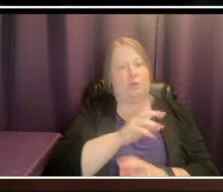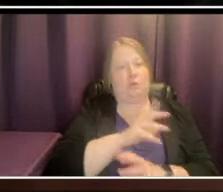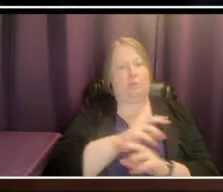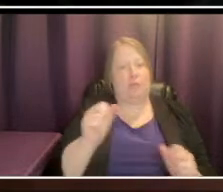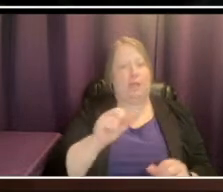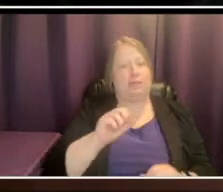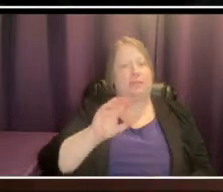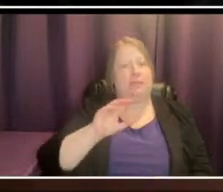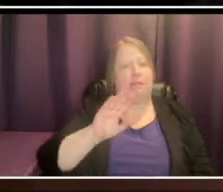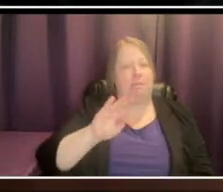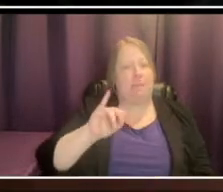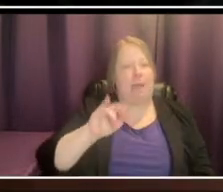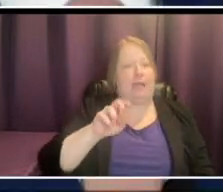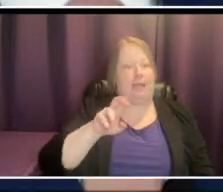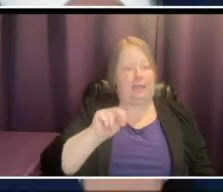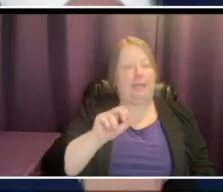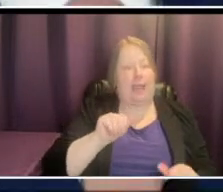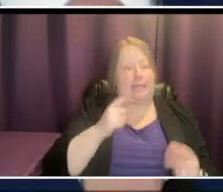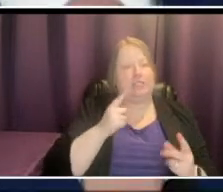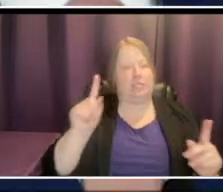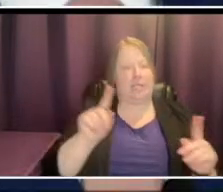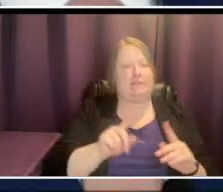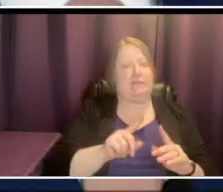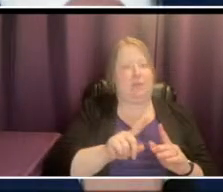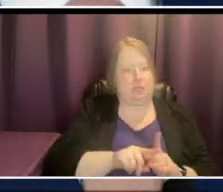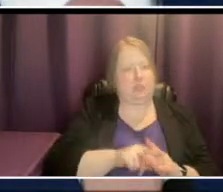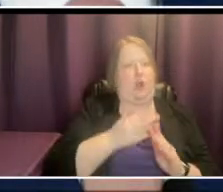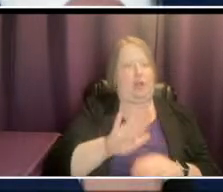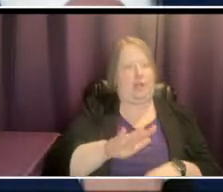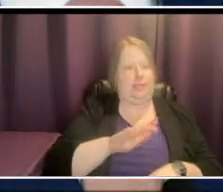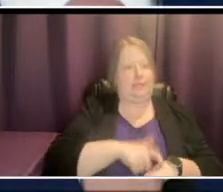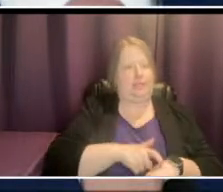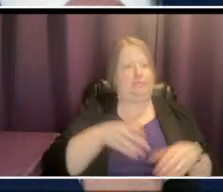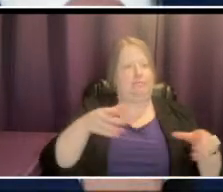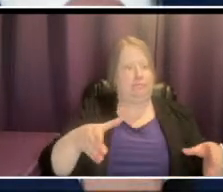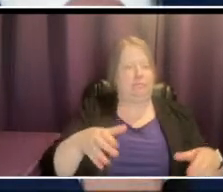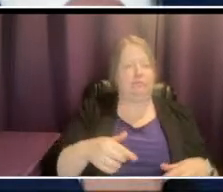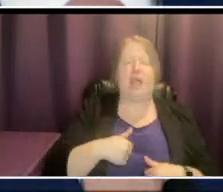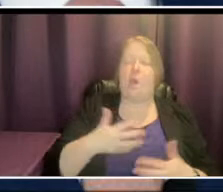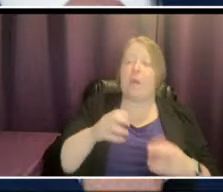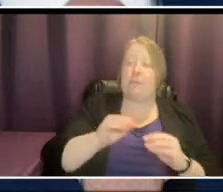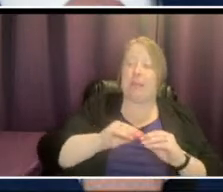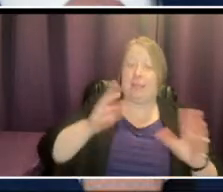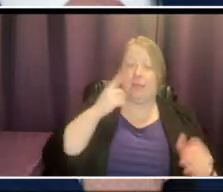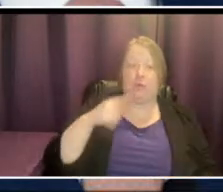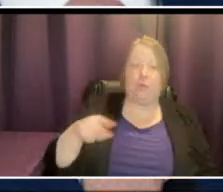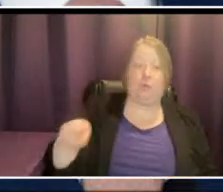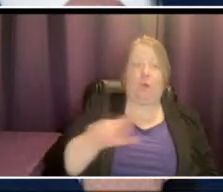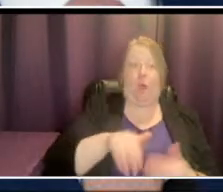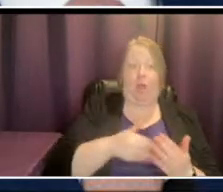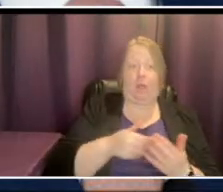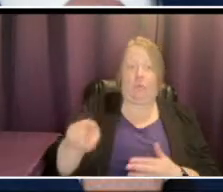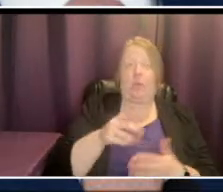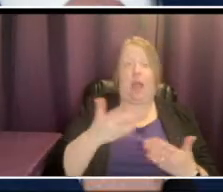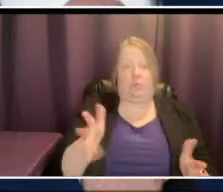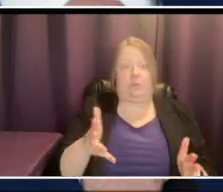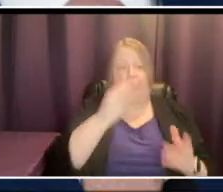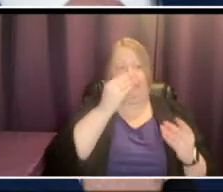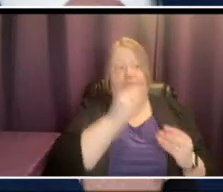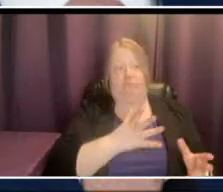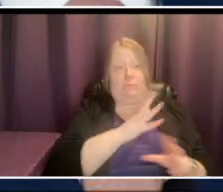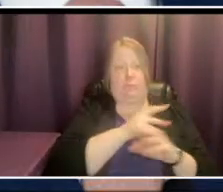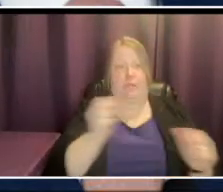successfully begin his term. But let me be very clear to all of you, and I've been very clear to the president. He